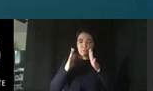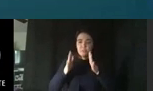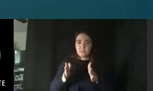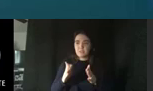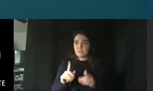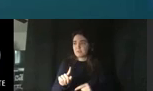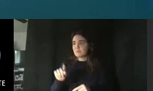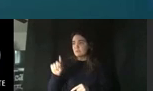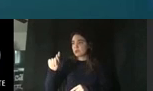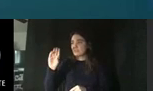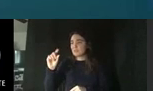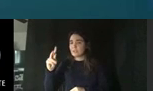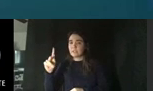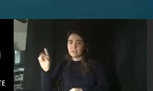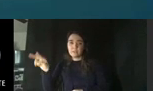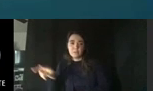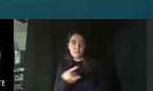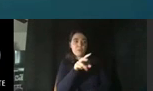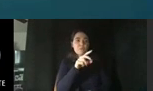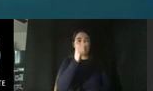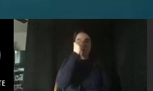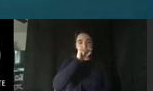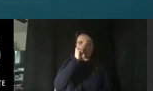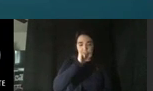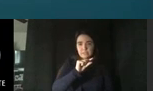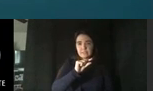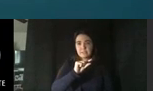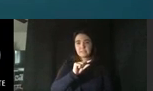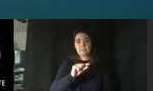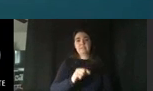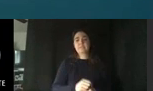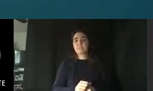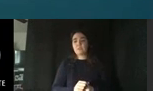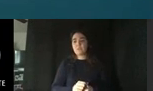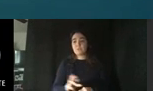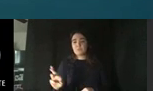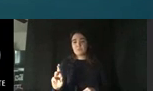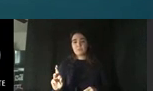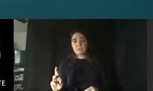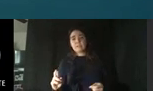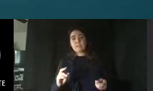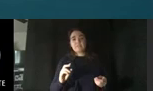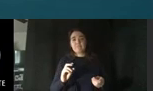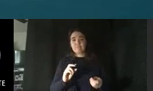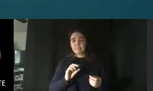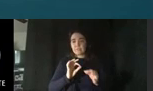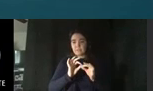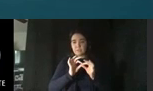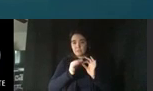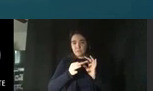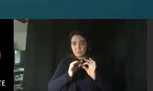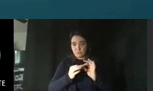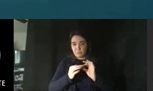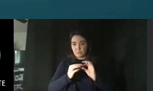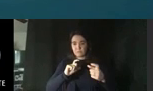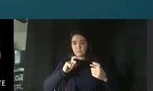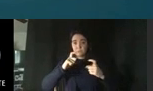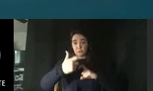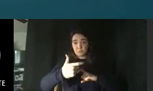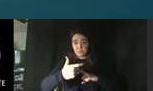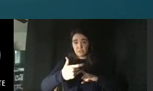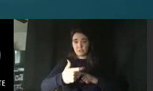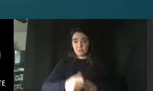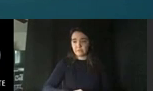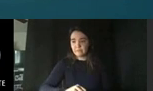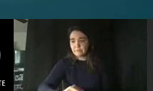to Greece. Everything in my novels are real. I approach it as a journalist.